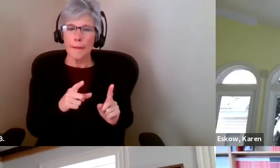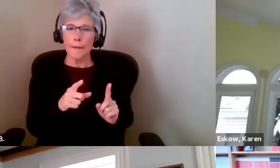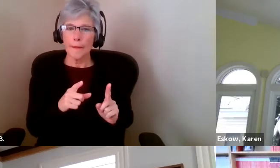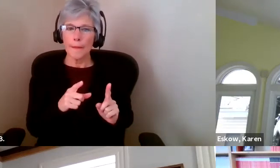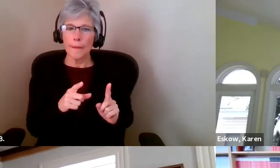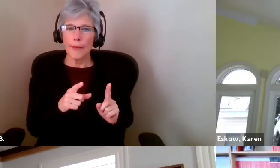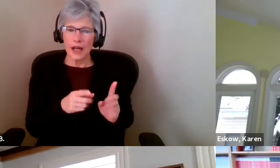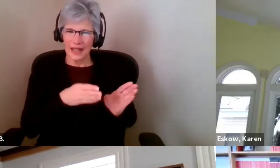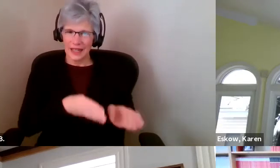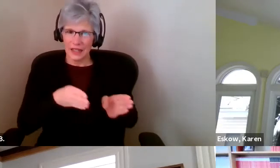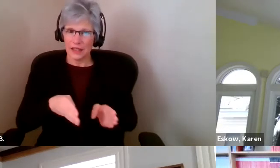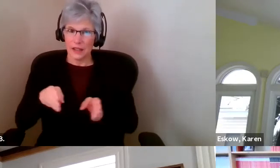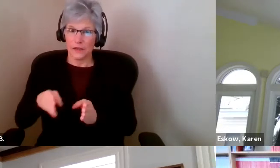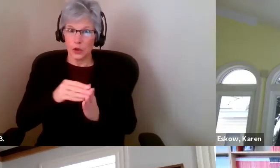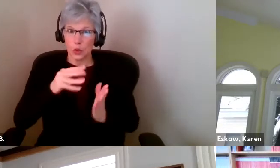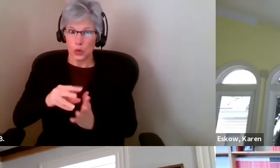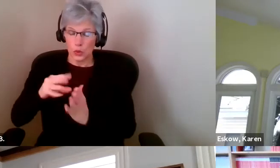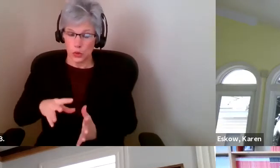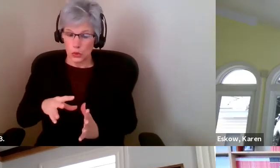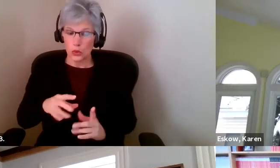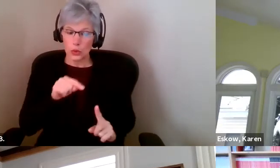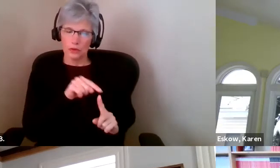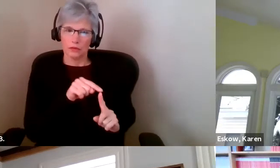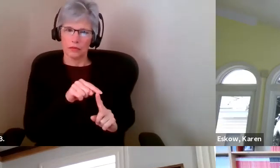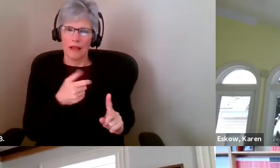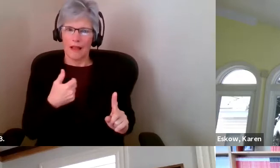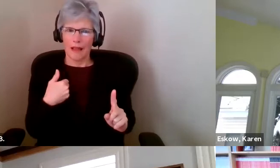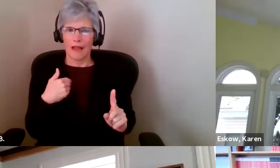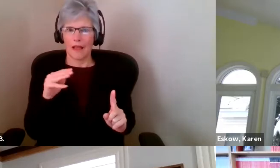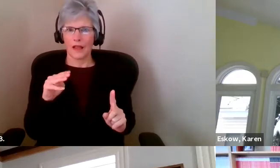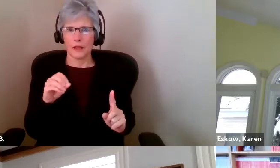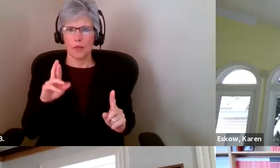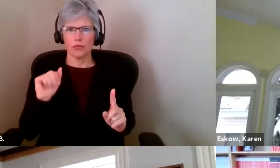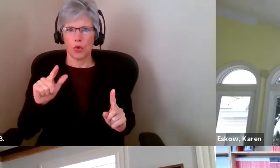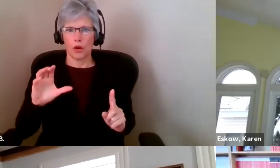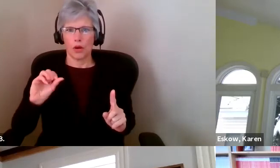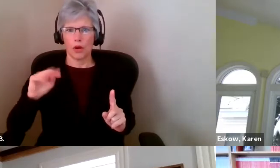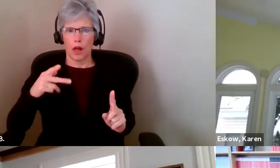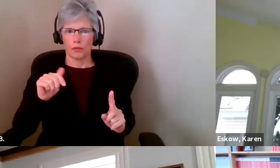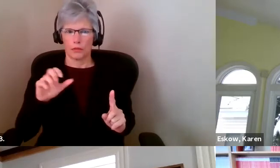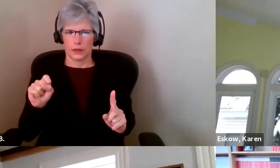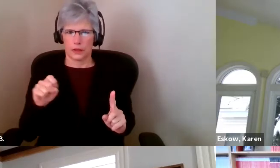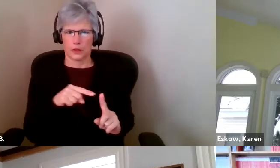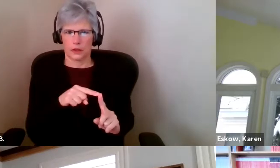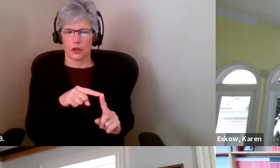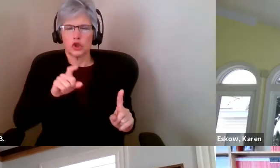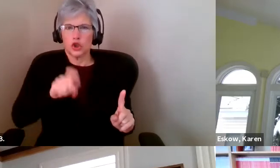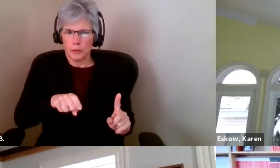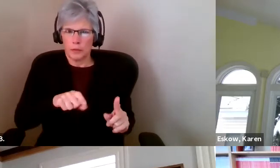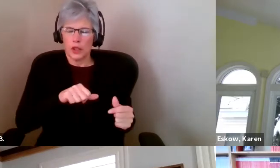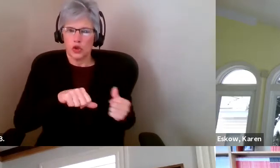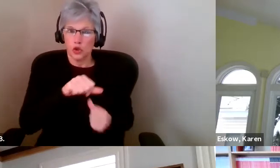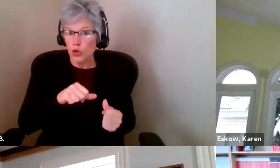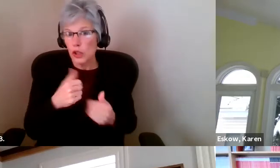student as someone with a moral compass, someone who should be socially responsible, someone who should be